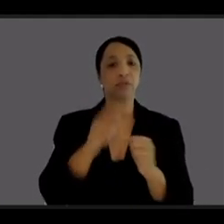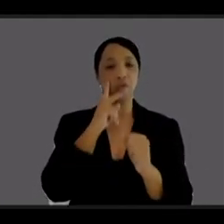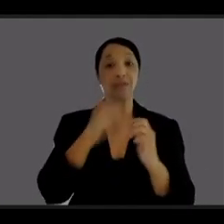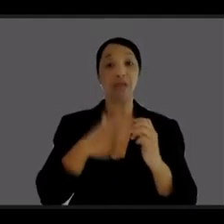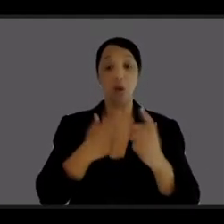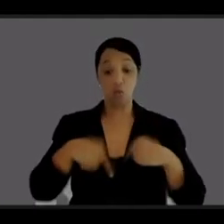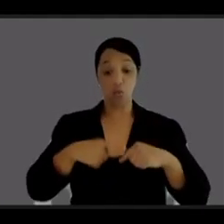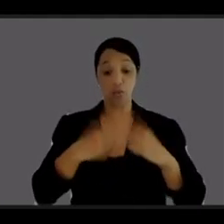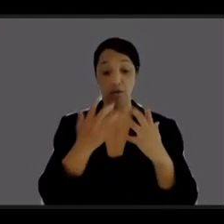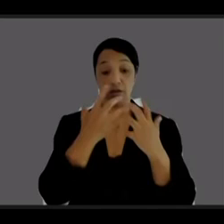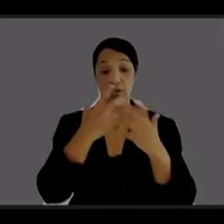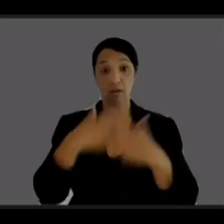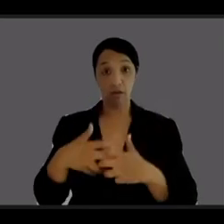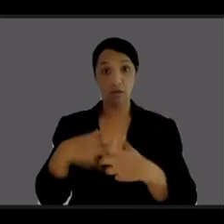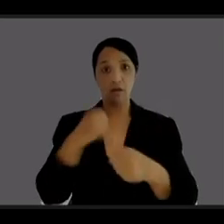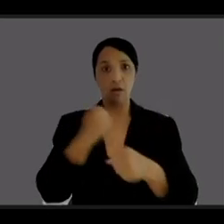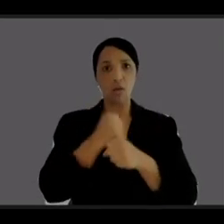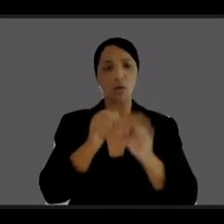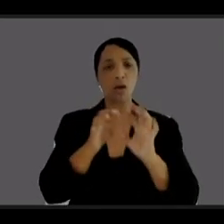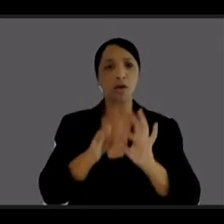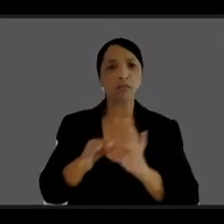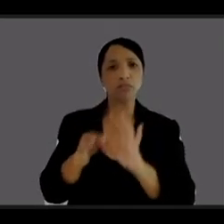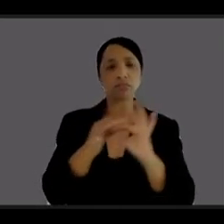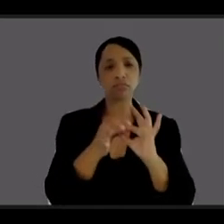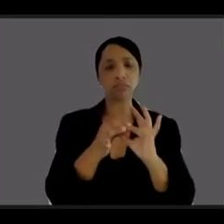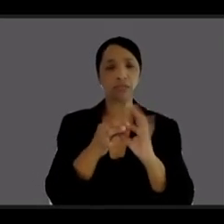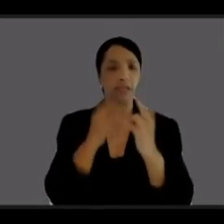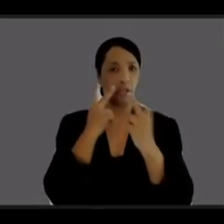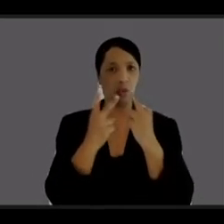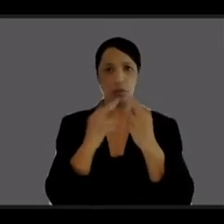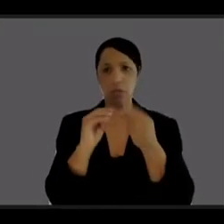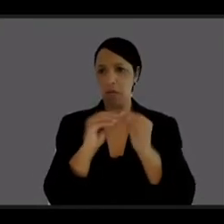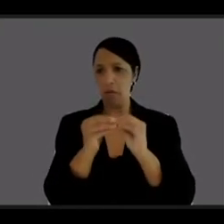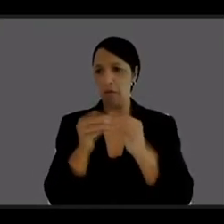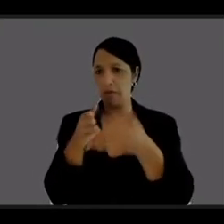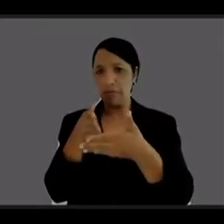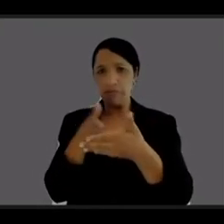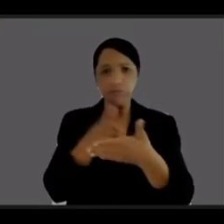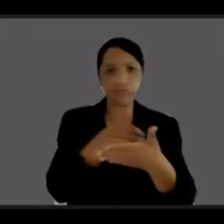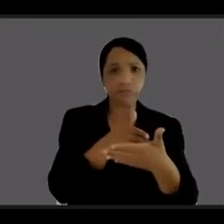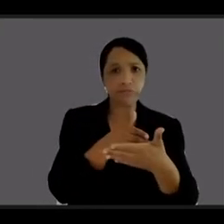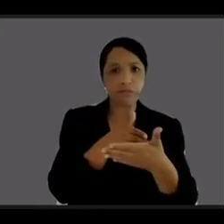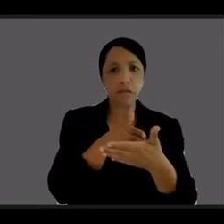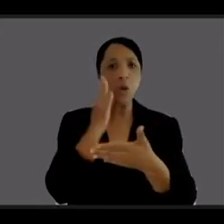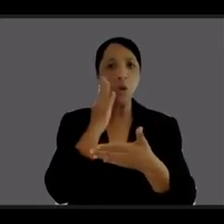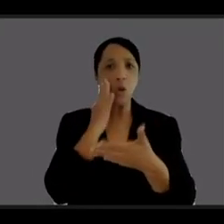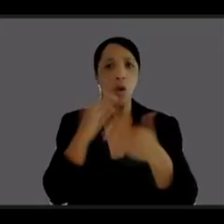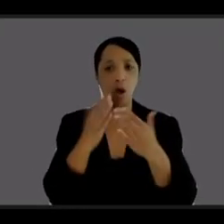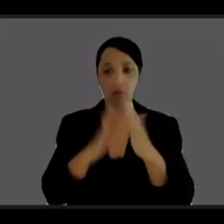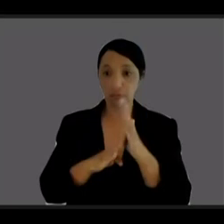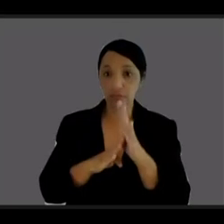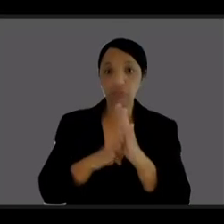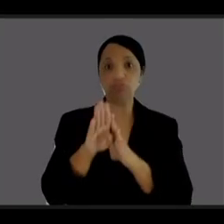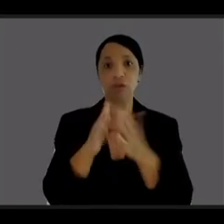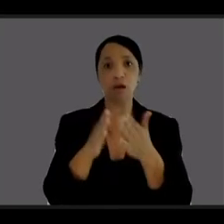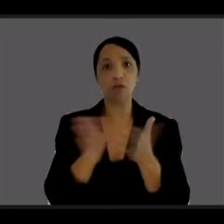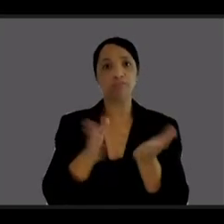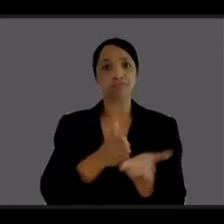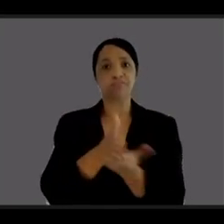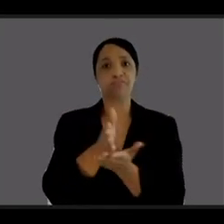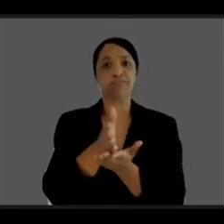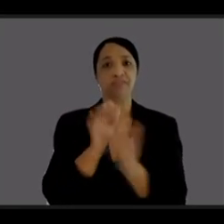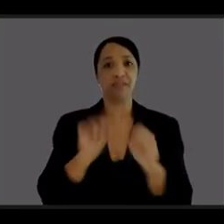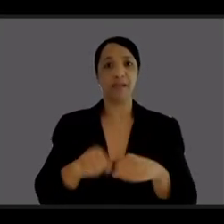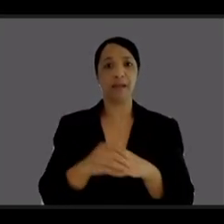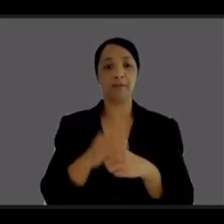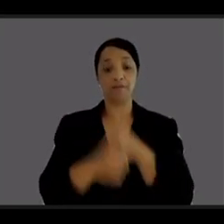in identifying the digital solutions in reaching the 2030 agenda. In this connection, I welcome the